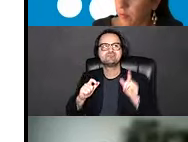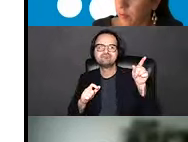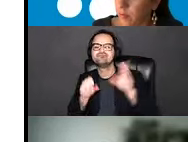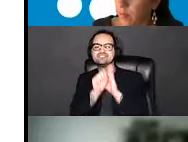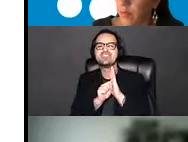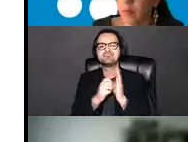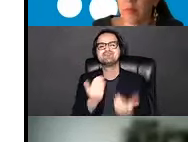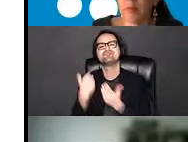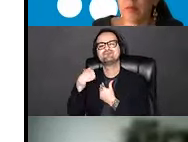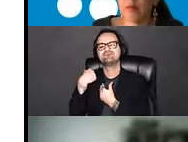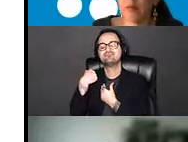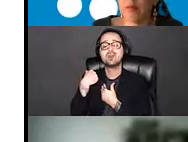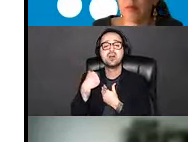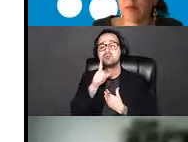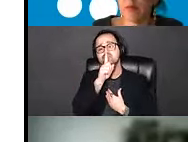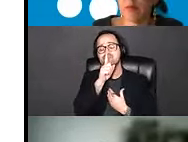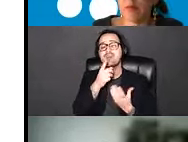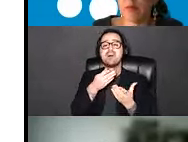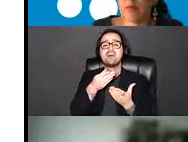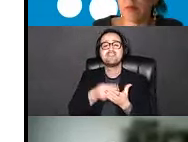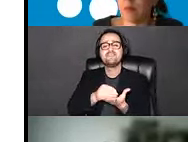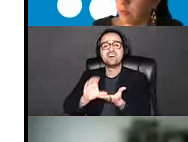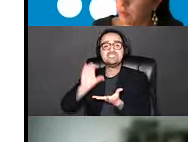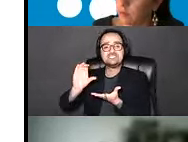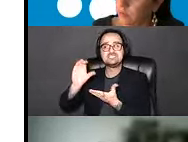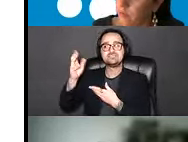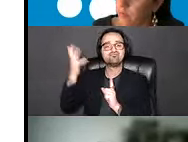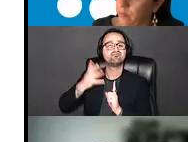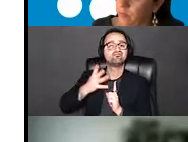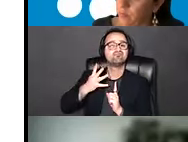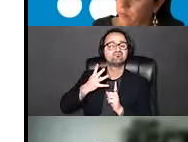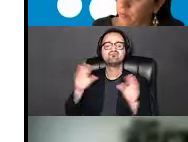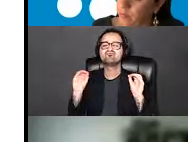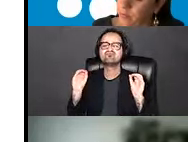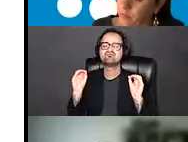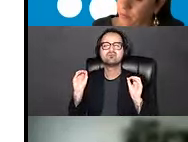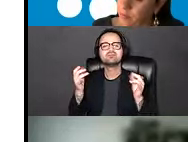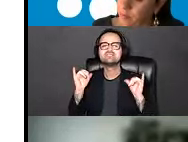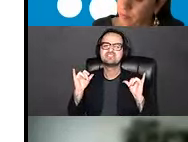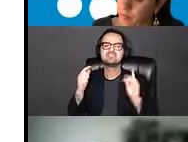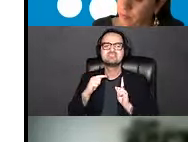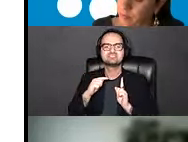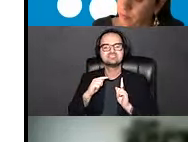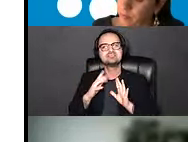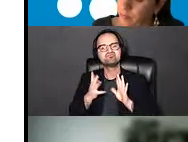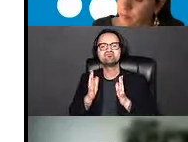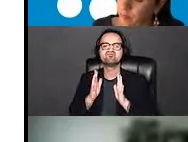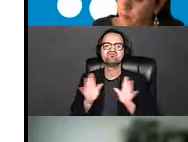So it's not a funding stream necessarily, but it is an